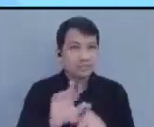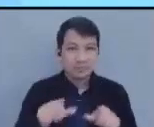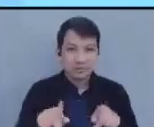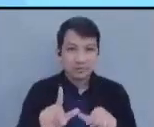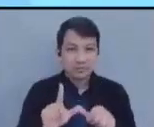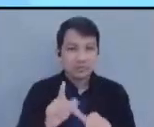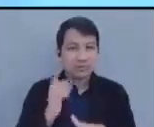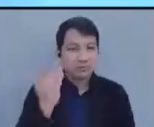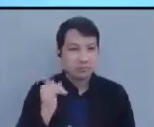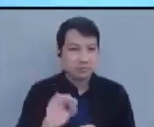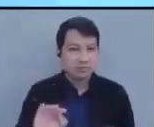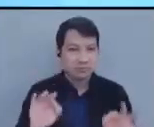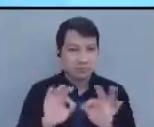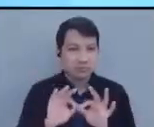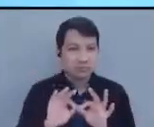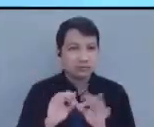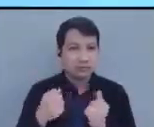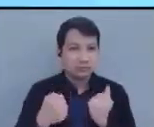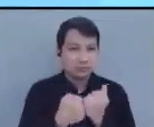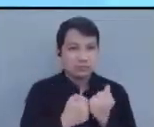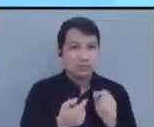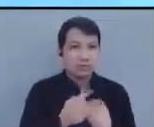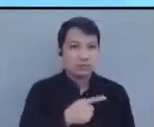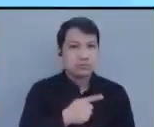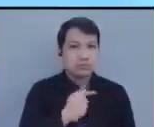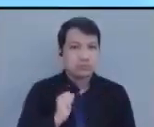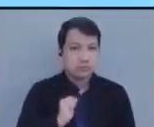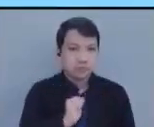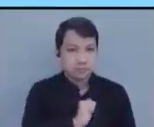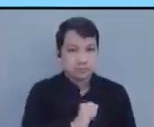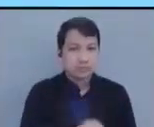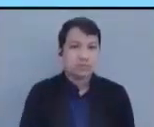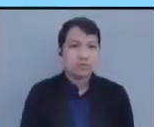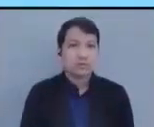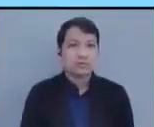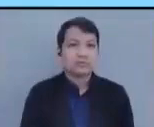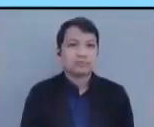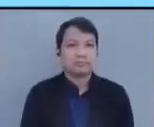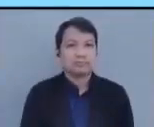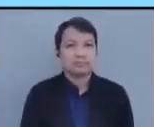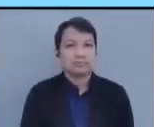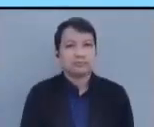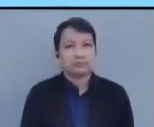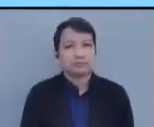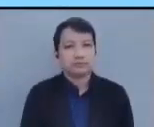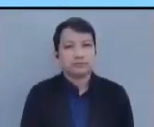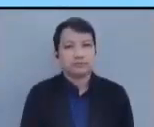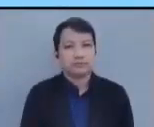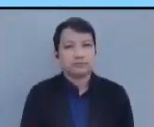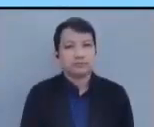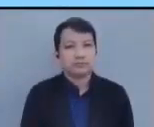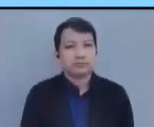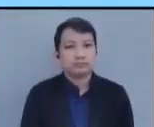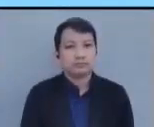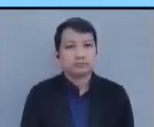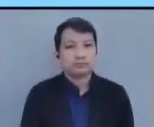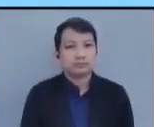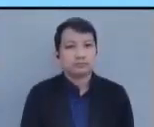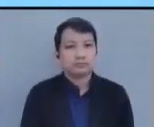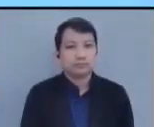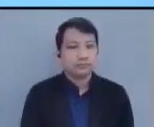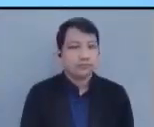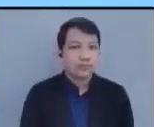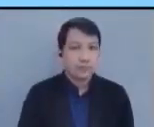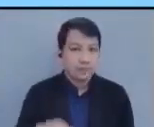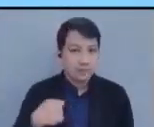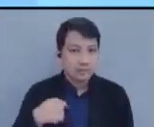ito ng suporta mula sa Senado. The issue here is not about SM&I per se.